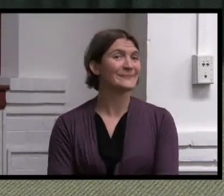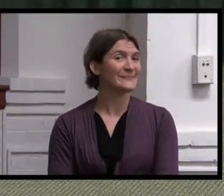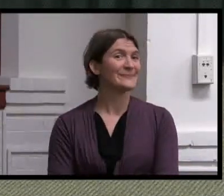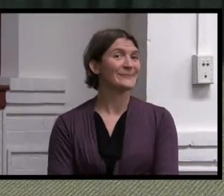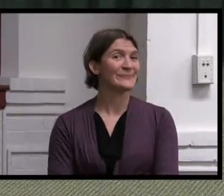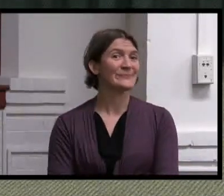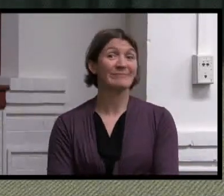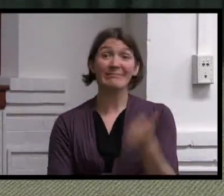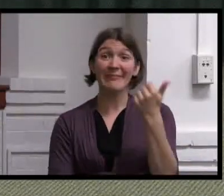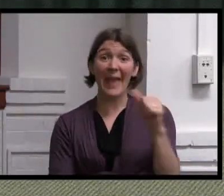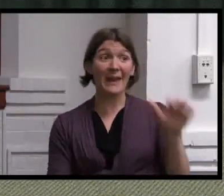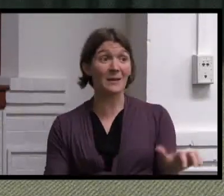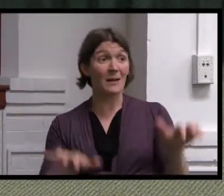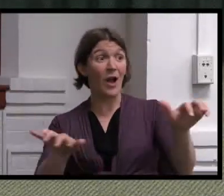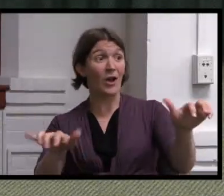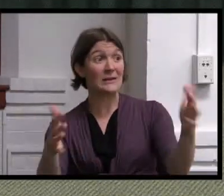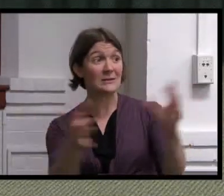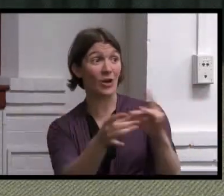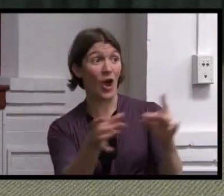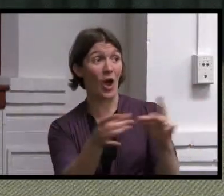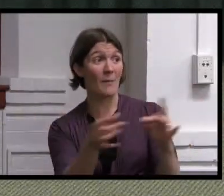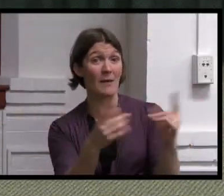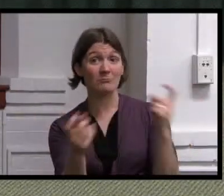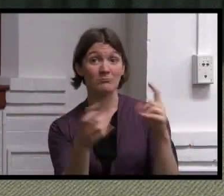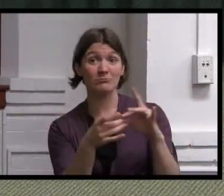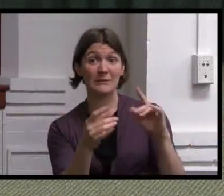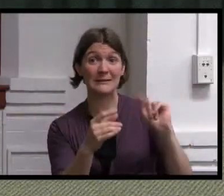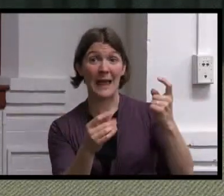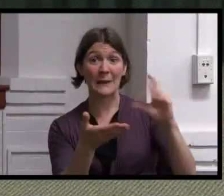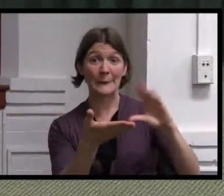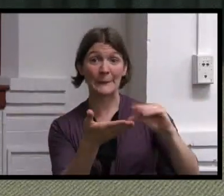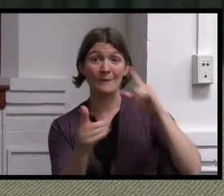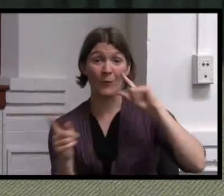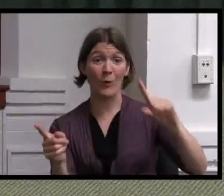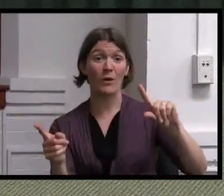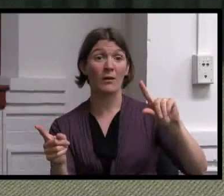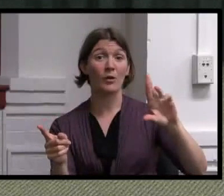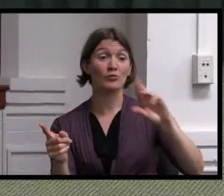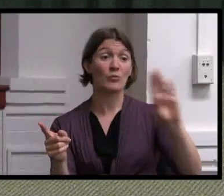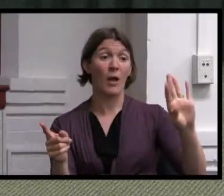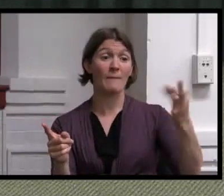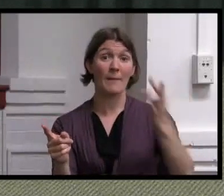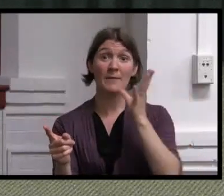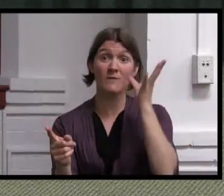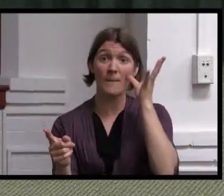Yeah. All right, does anyone in the public have any questions or comments about tax stabilization for the Robb Family Farm?